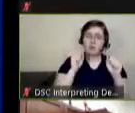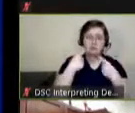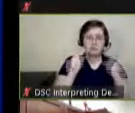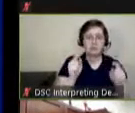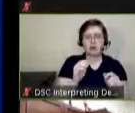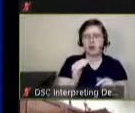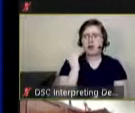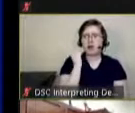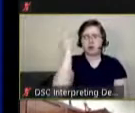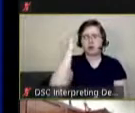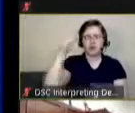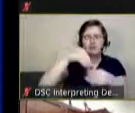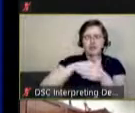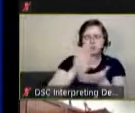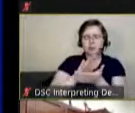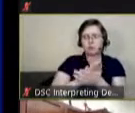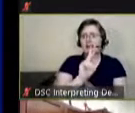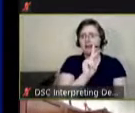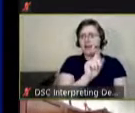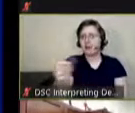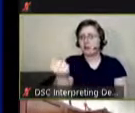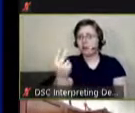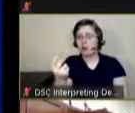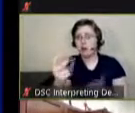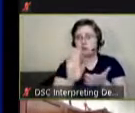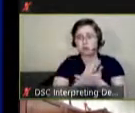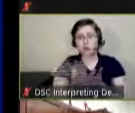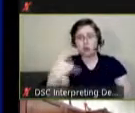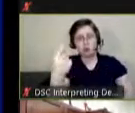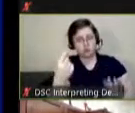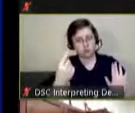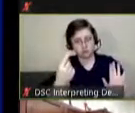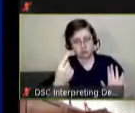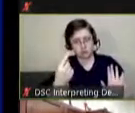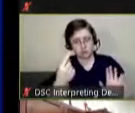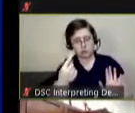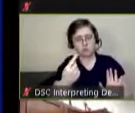work in our schools, K through 12 only at this point in time, K through 12.